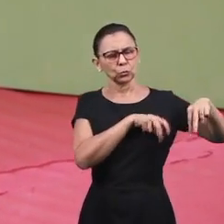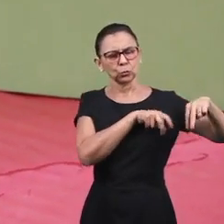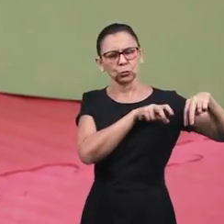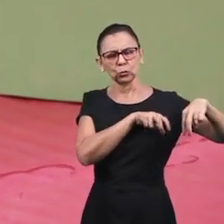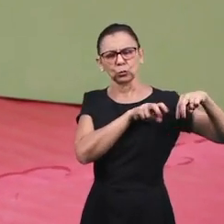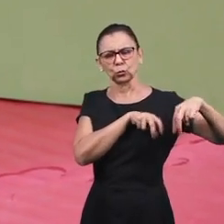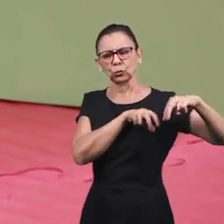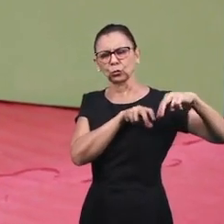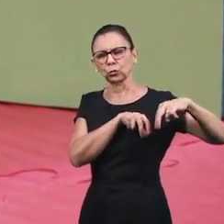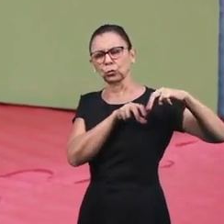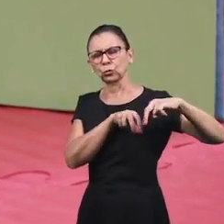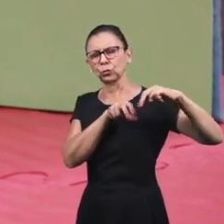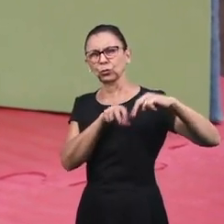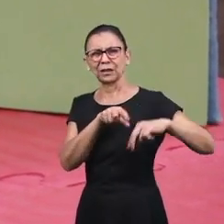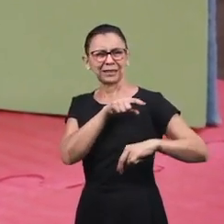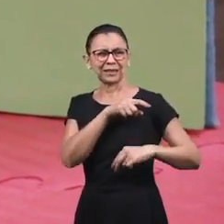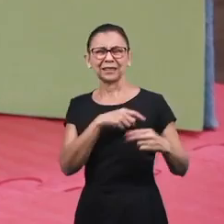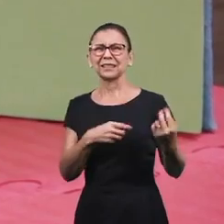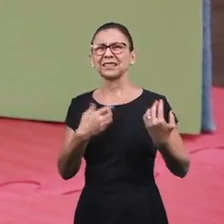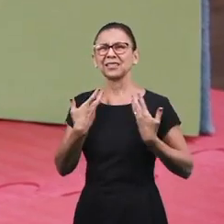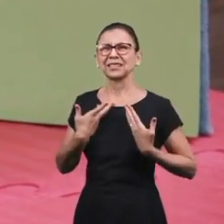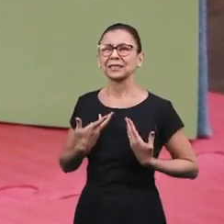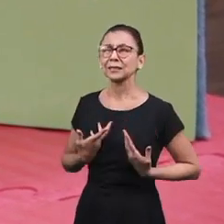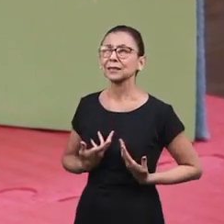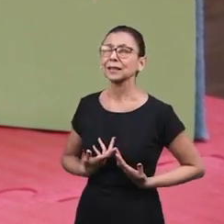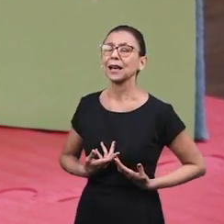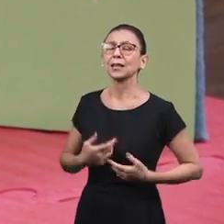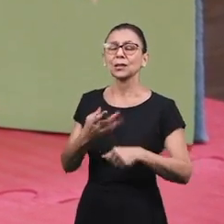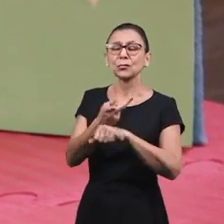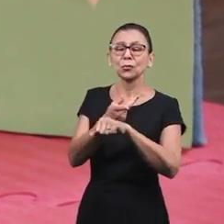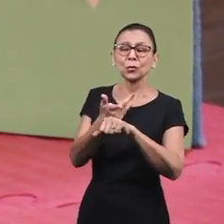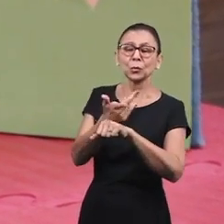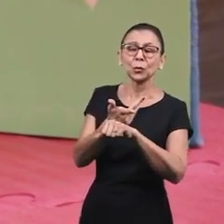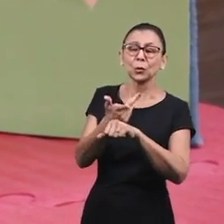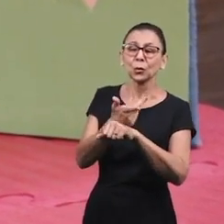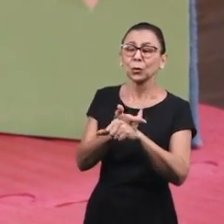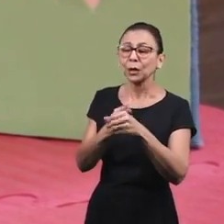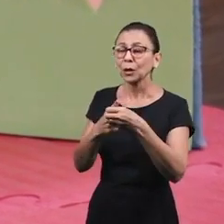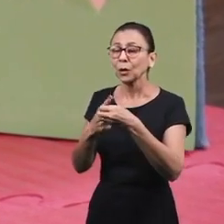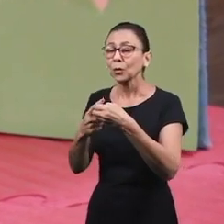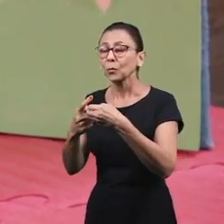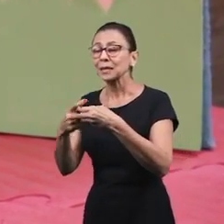being born. So they started searching for a hotel